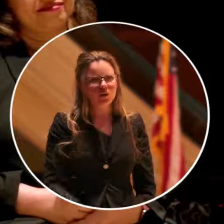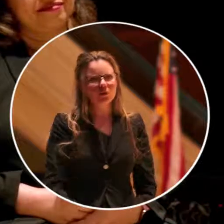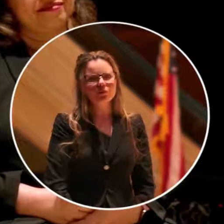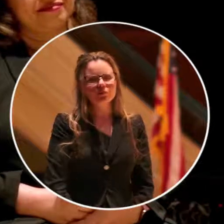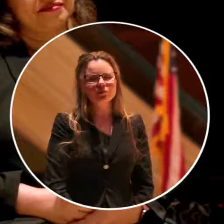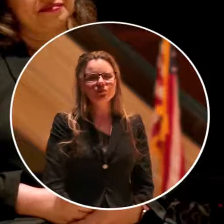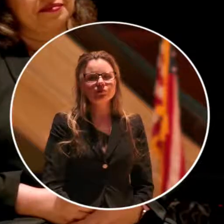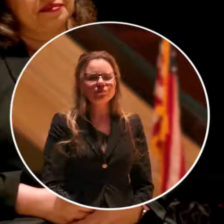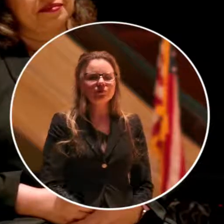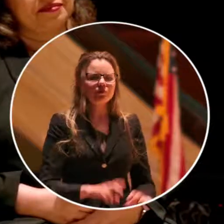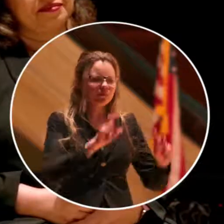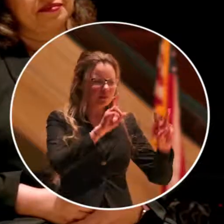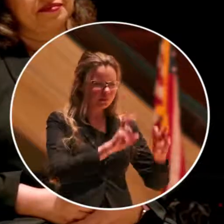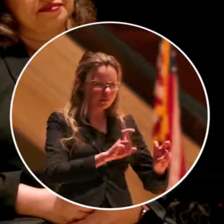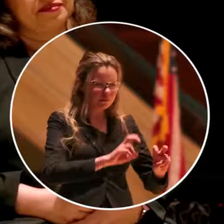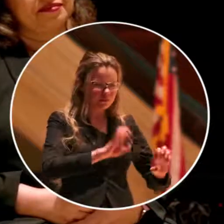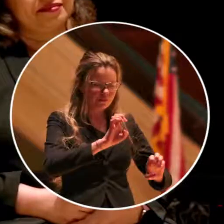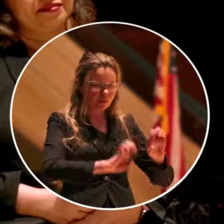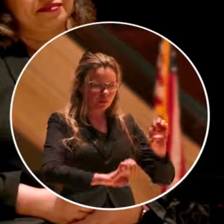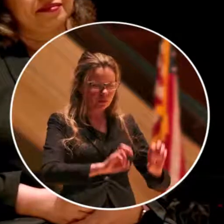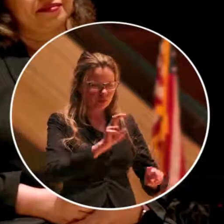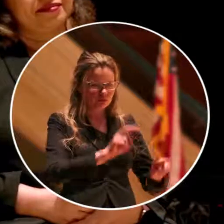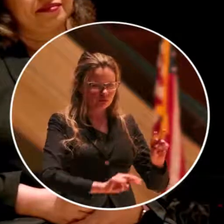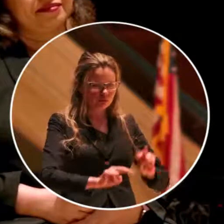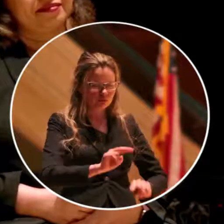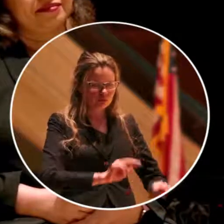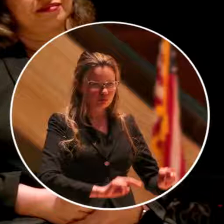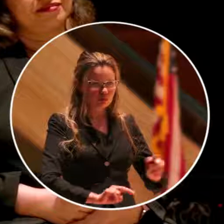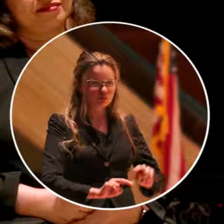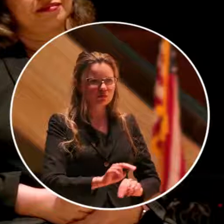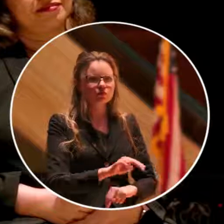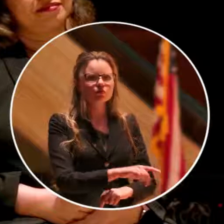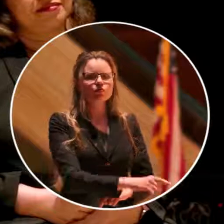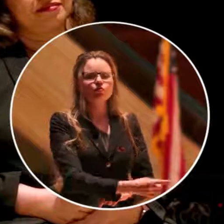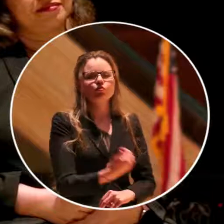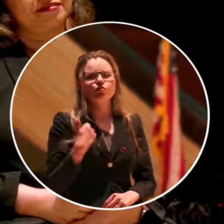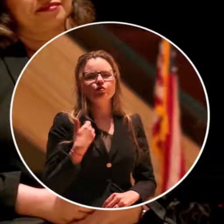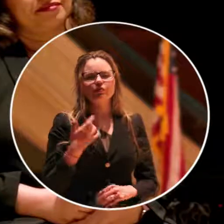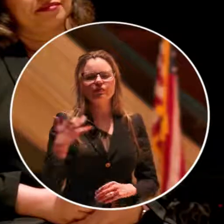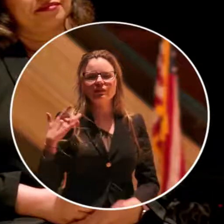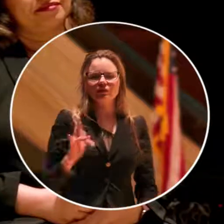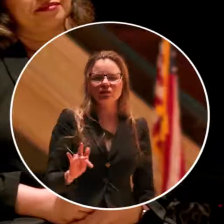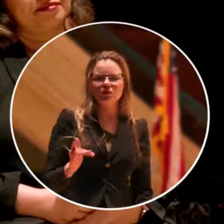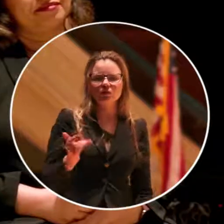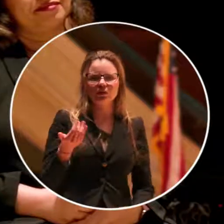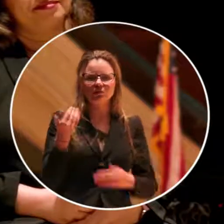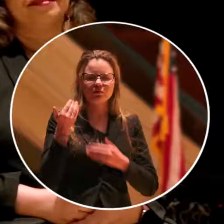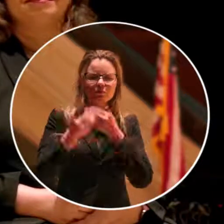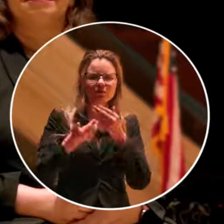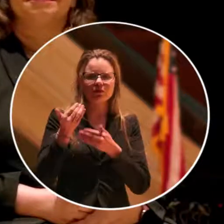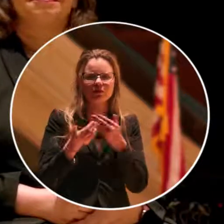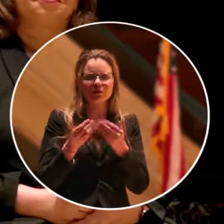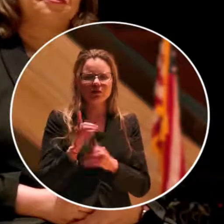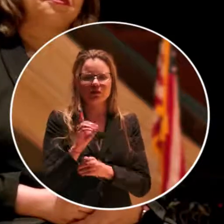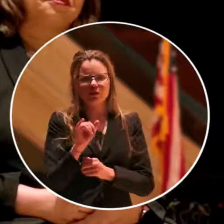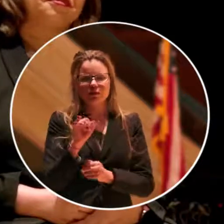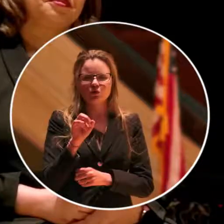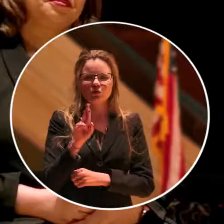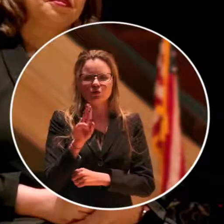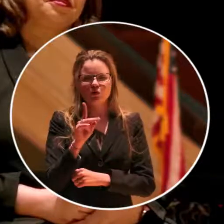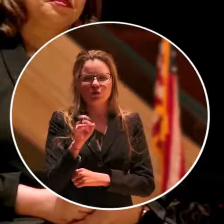After evaluations, it was discovered that she has sensory processing disorder. I again found